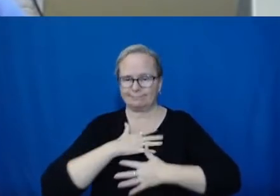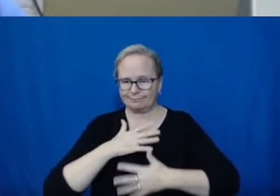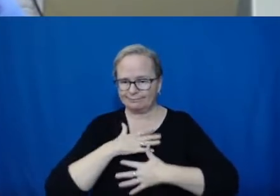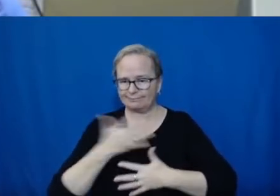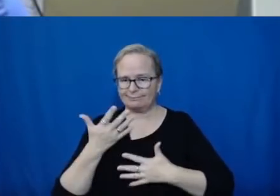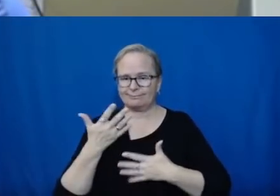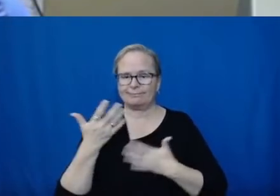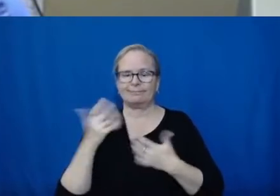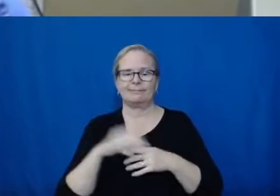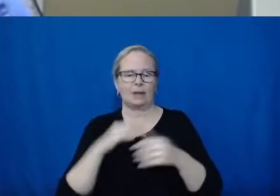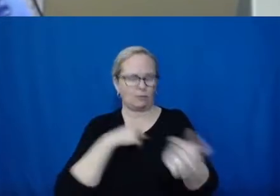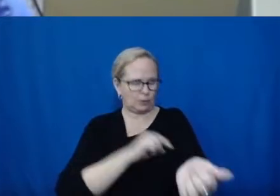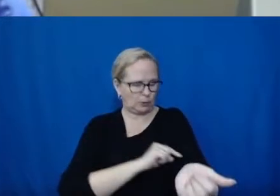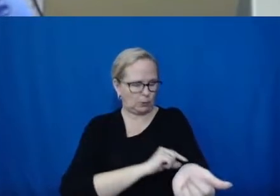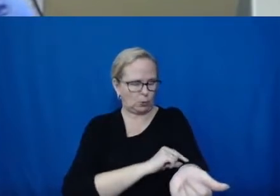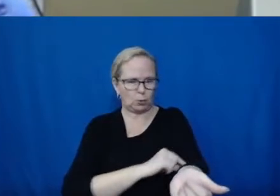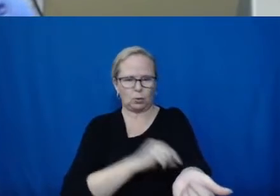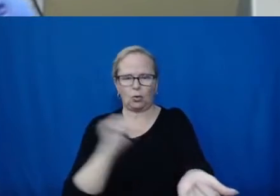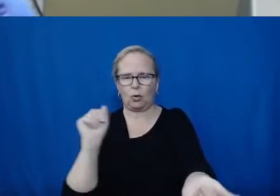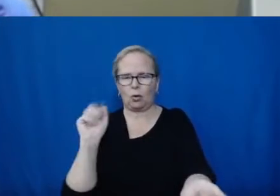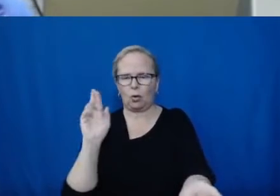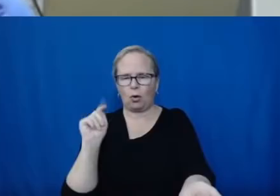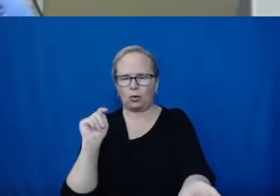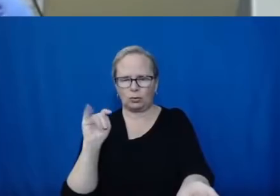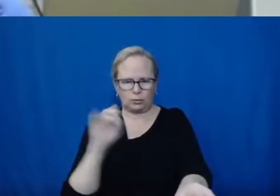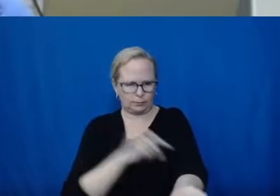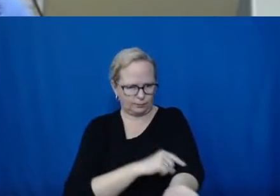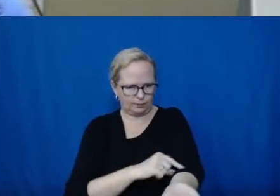and for getting lab specimens.